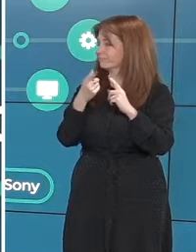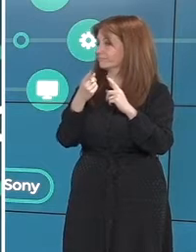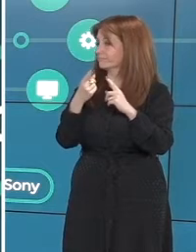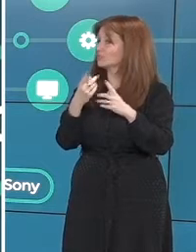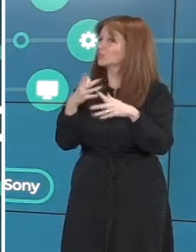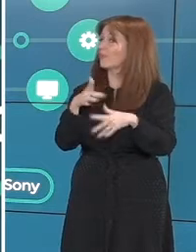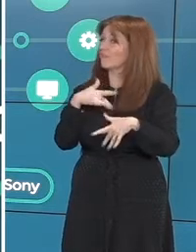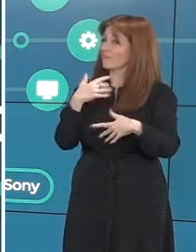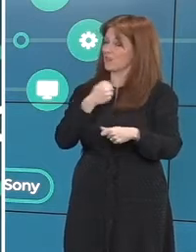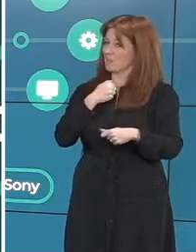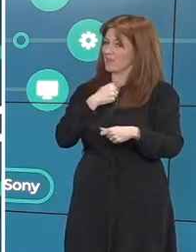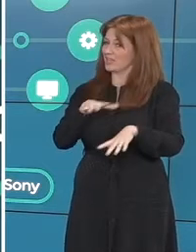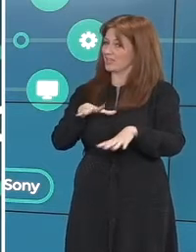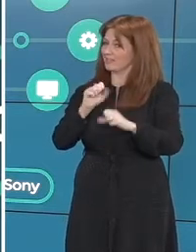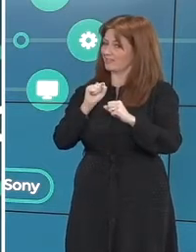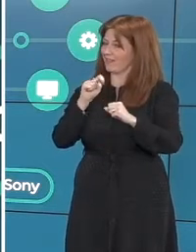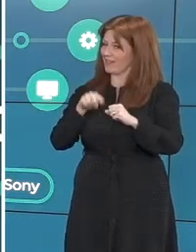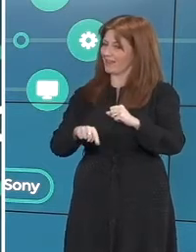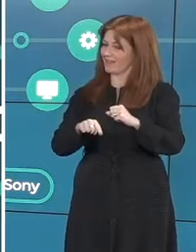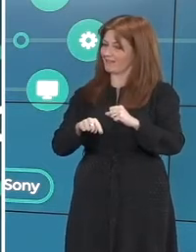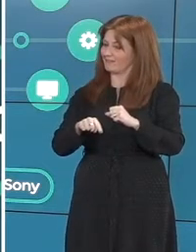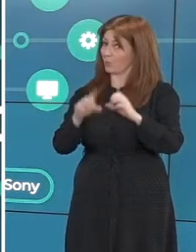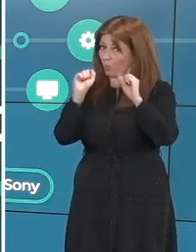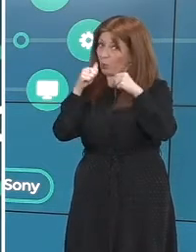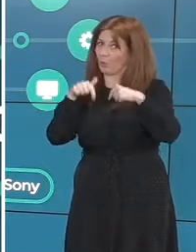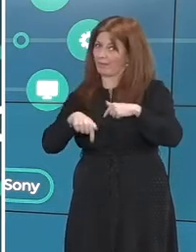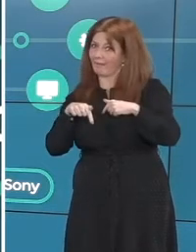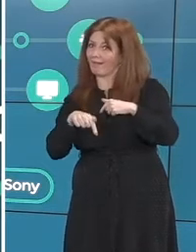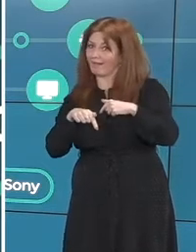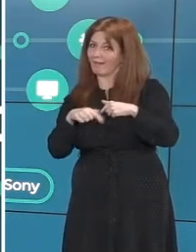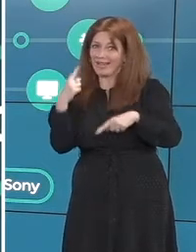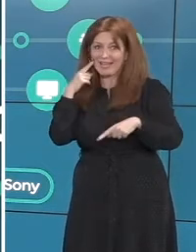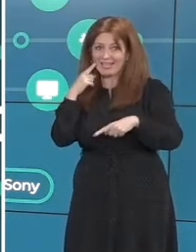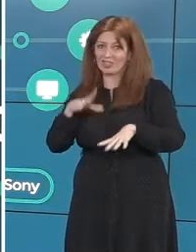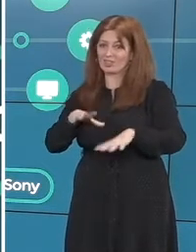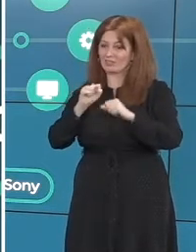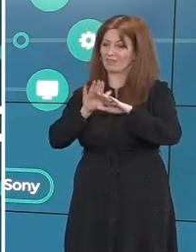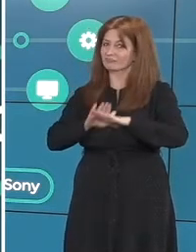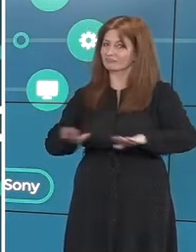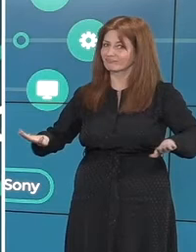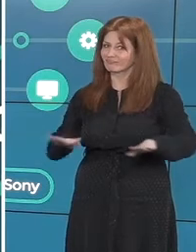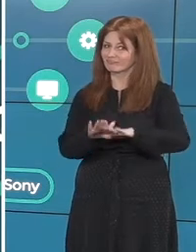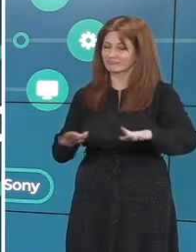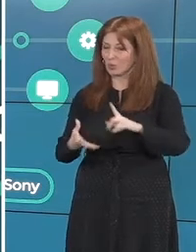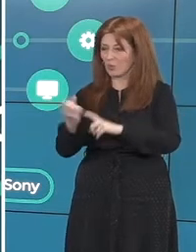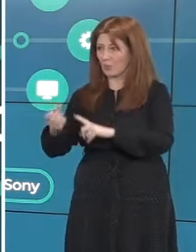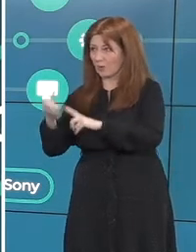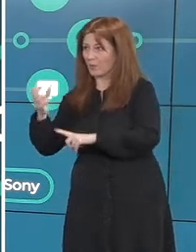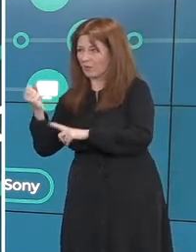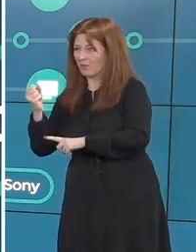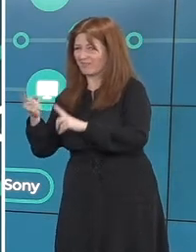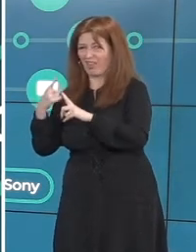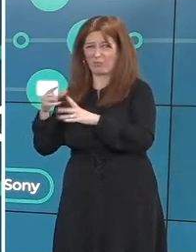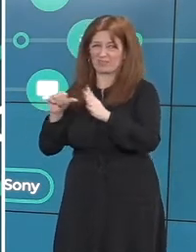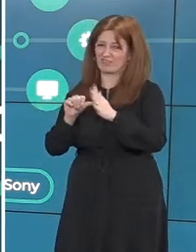at the bottom, at least at Google, is far easier than starting at the top. Yeah. Because without the wins, without the momentum, it's difficult to get the attention.